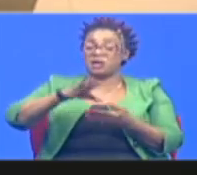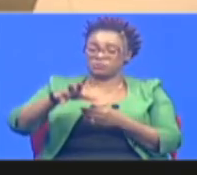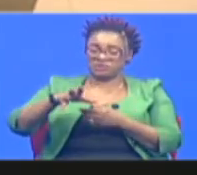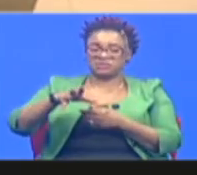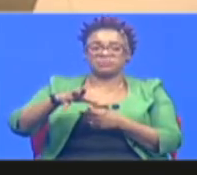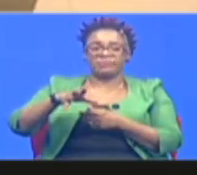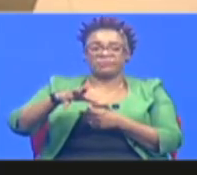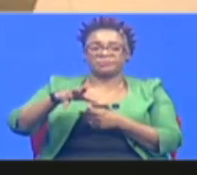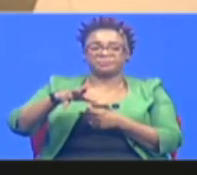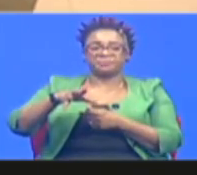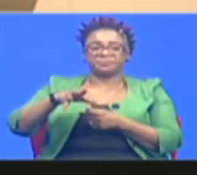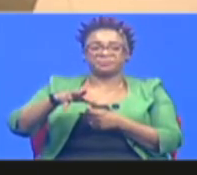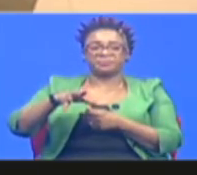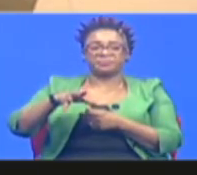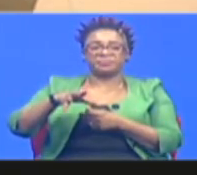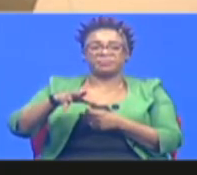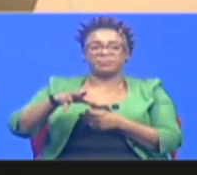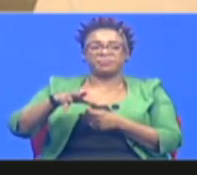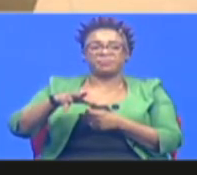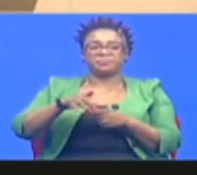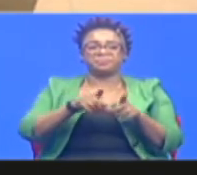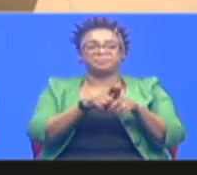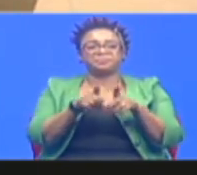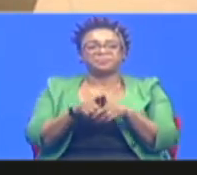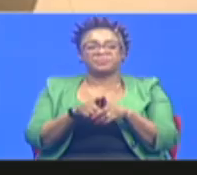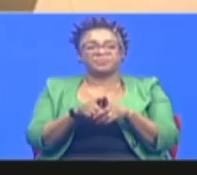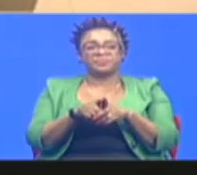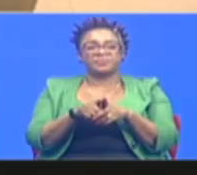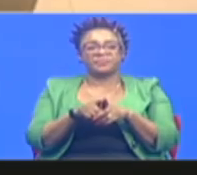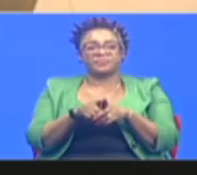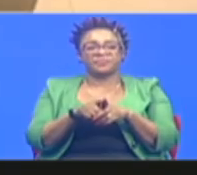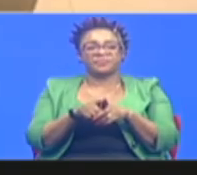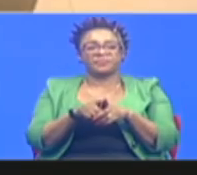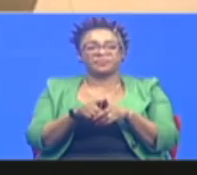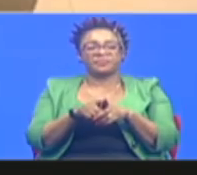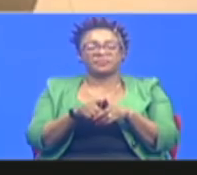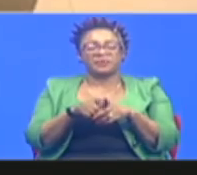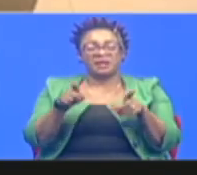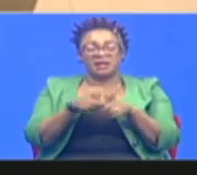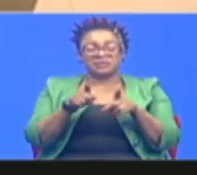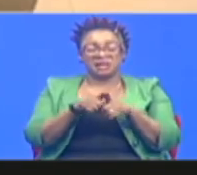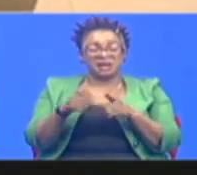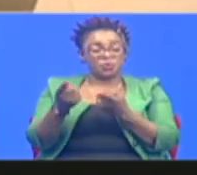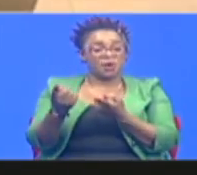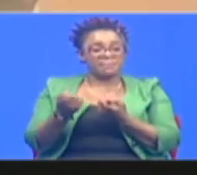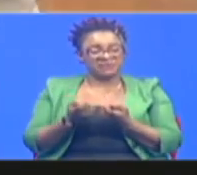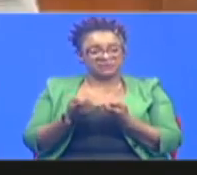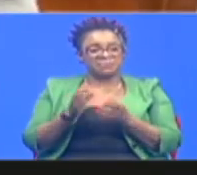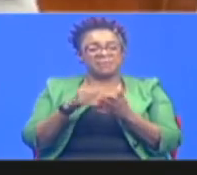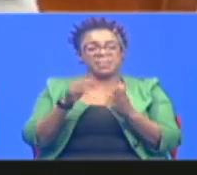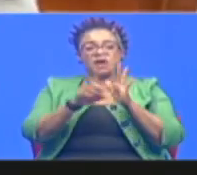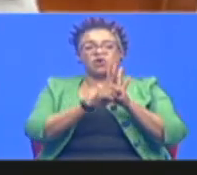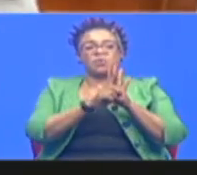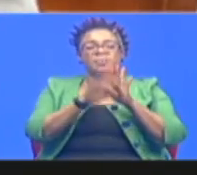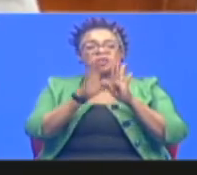And secondly, of course, there's a requirement by the law, the